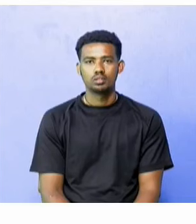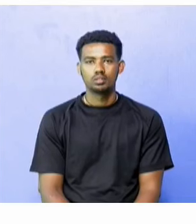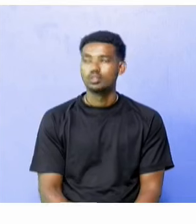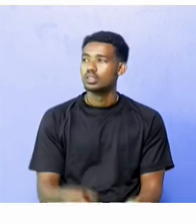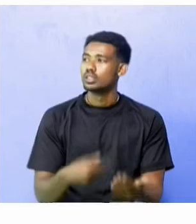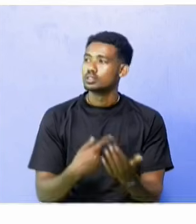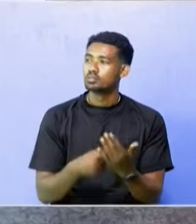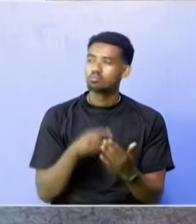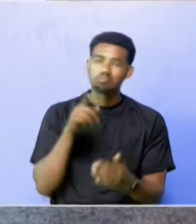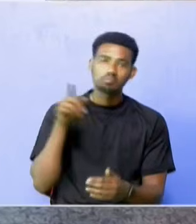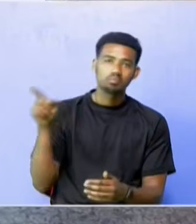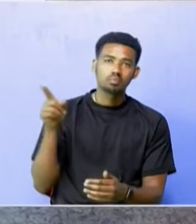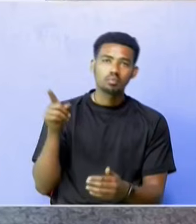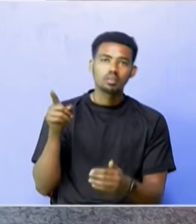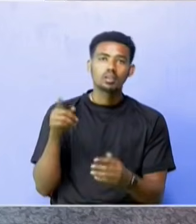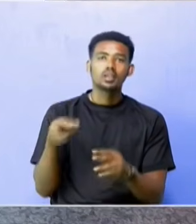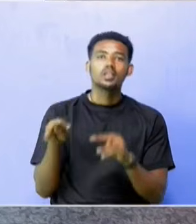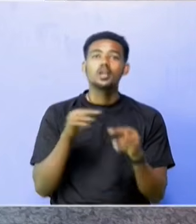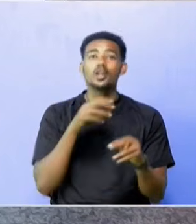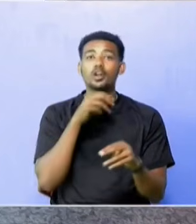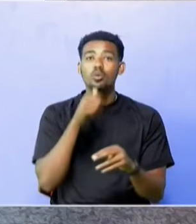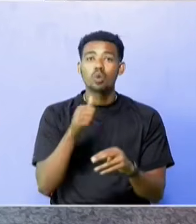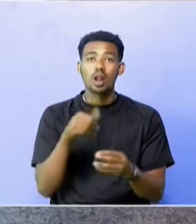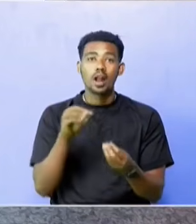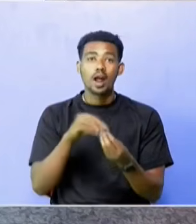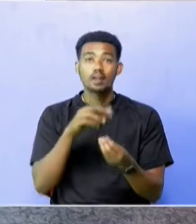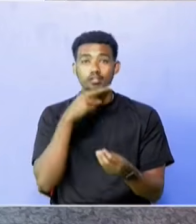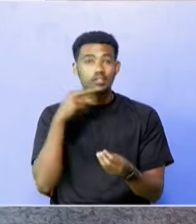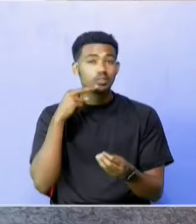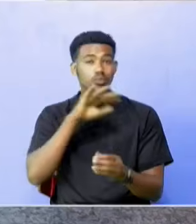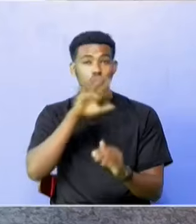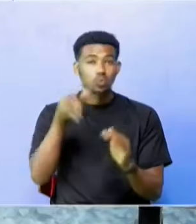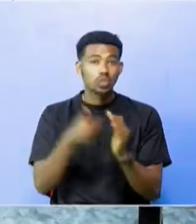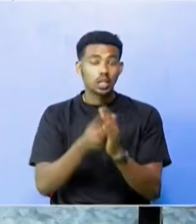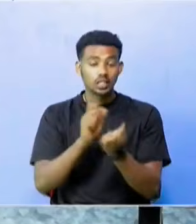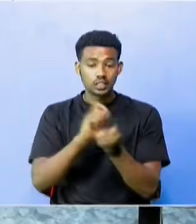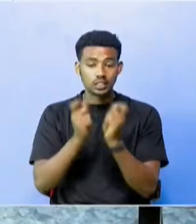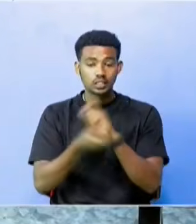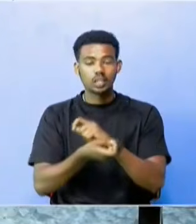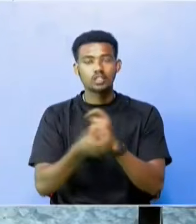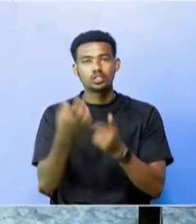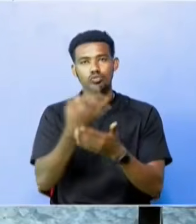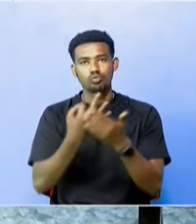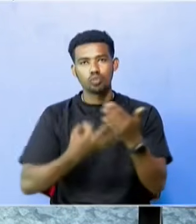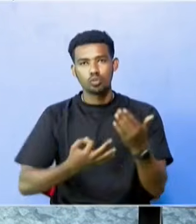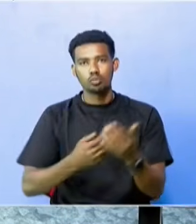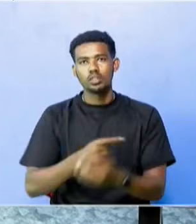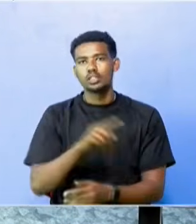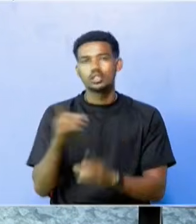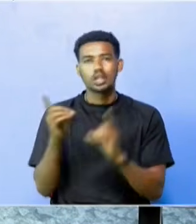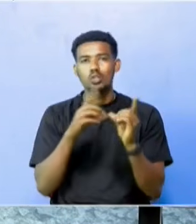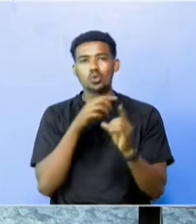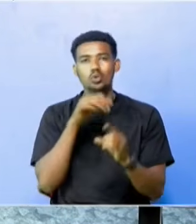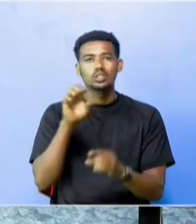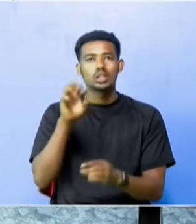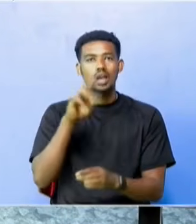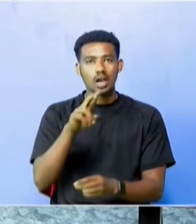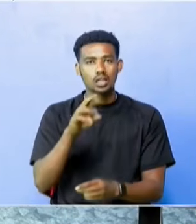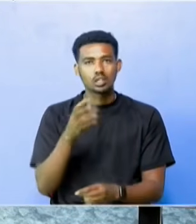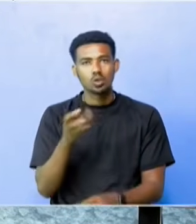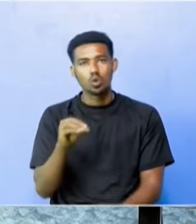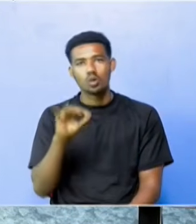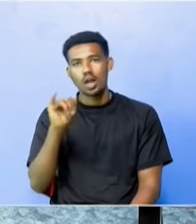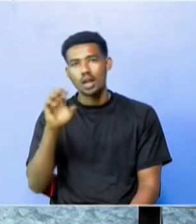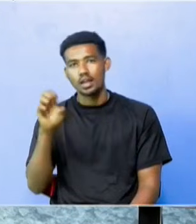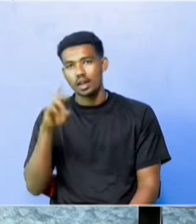These irregular adverbs are those adverbs that totally change their form, okay? They don't add er or ier